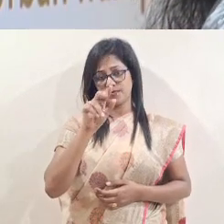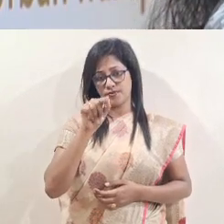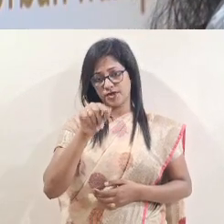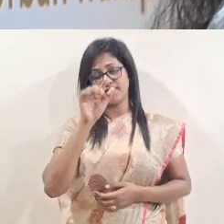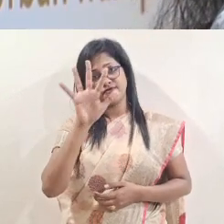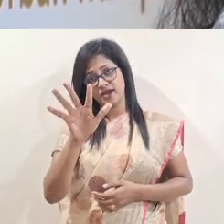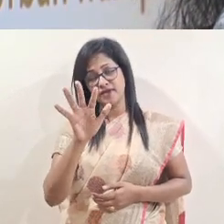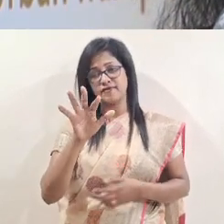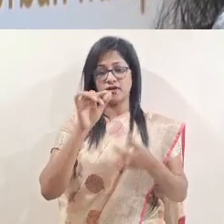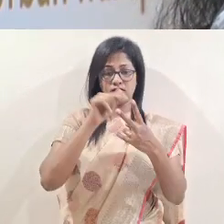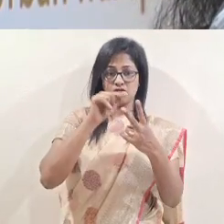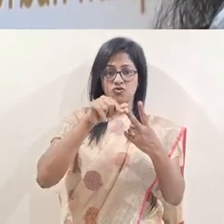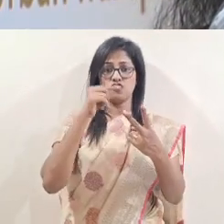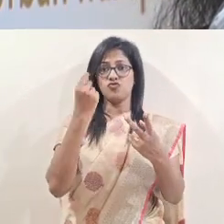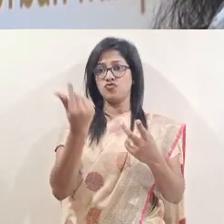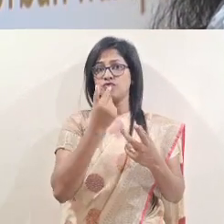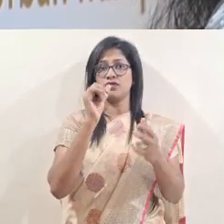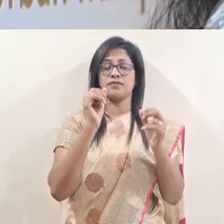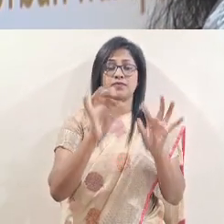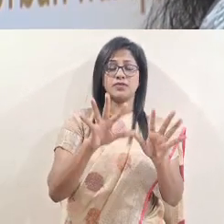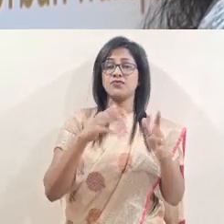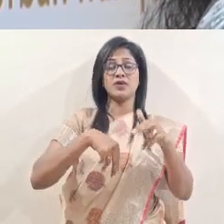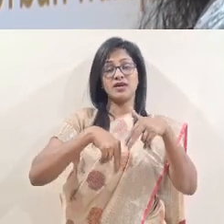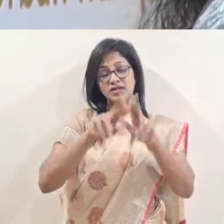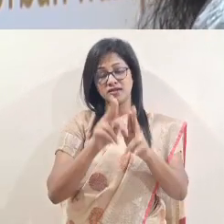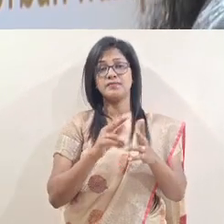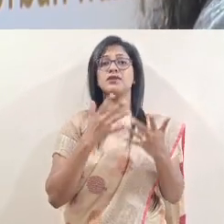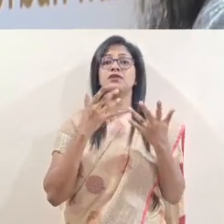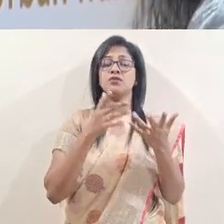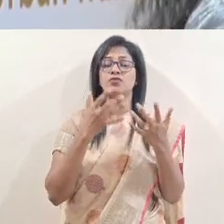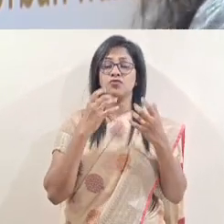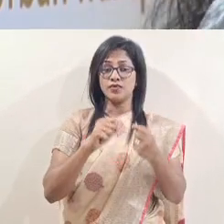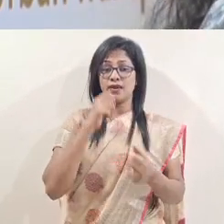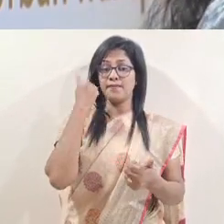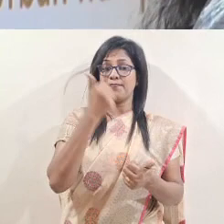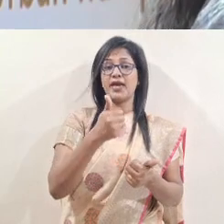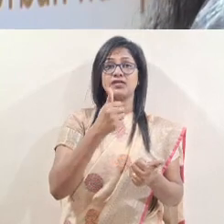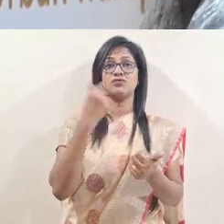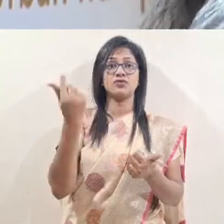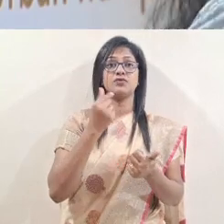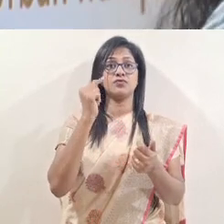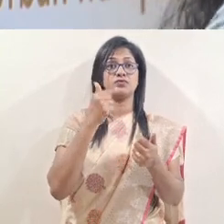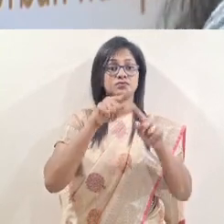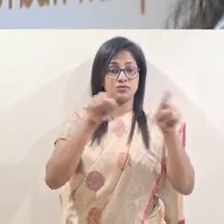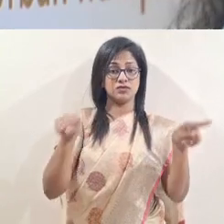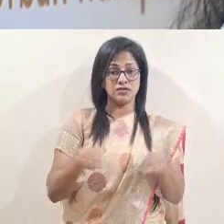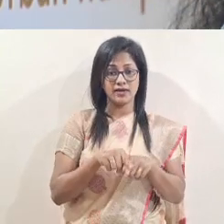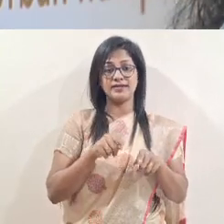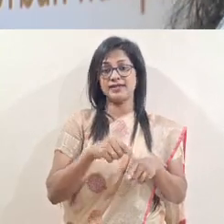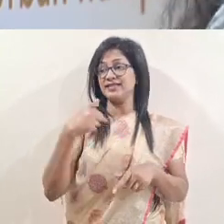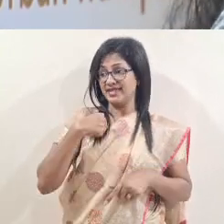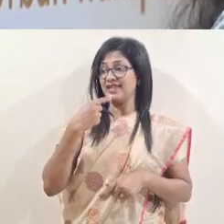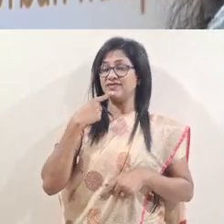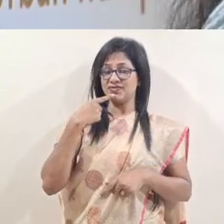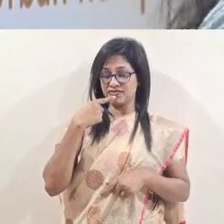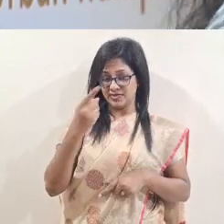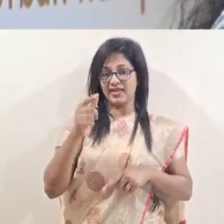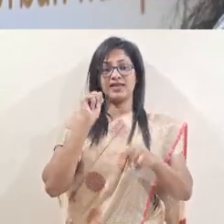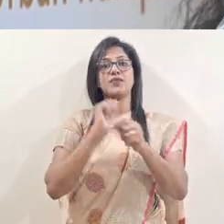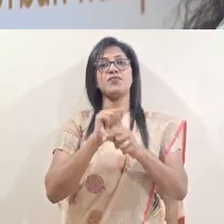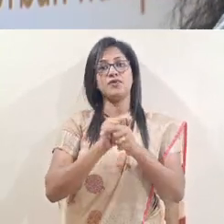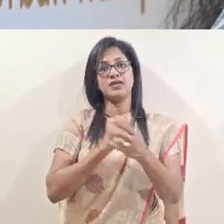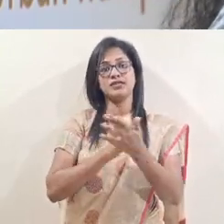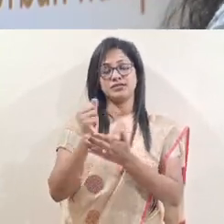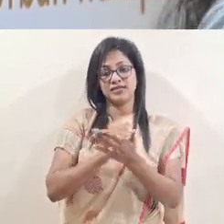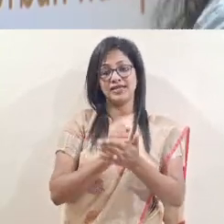be optimal, because ultimately you like to see the best utilization of our land. Yes, sir. That is what I'm trying to work. So the model is yet to